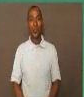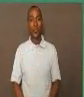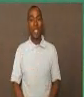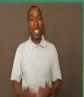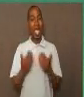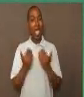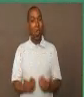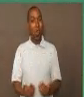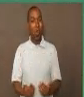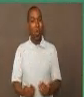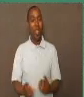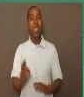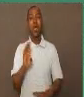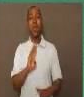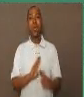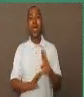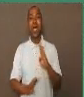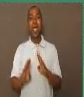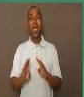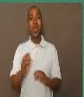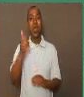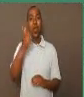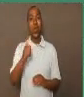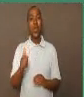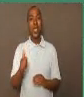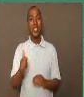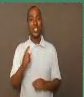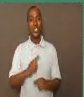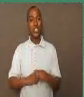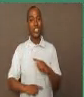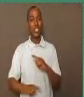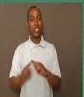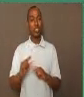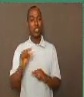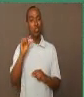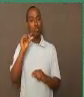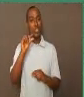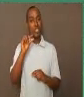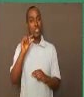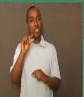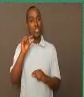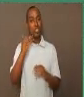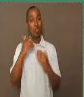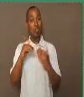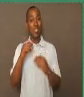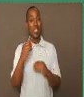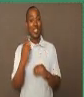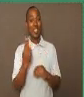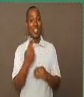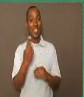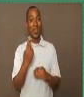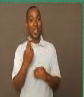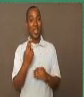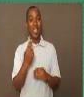Currently, biogas generators operate on a small scale. They are